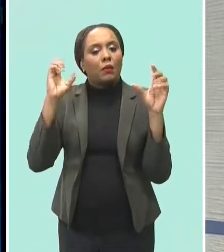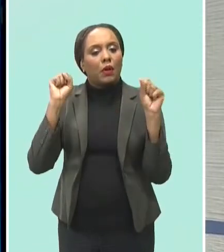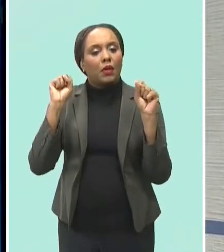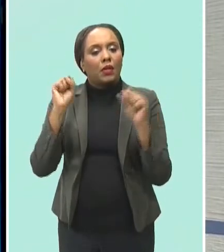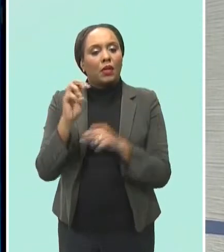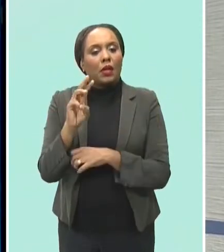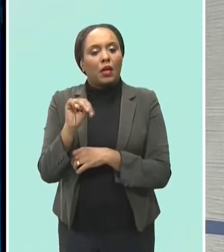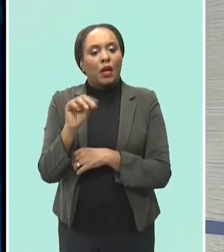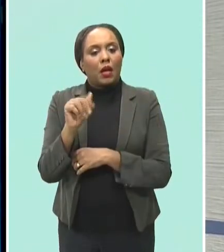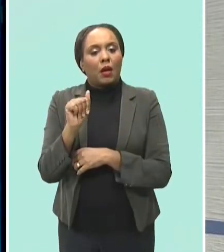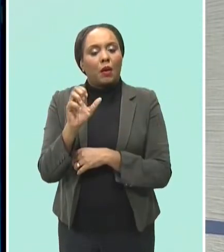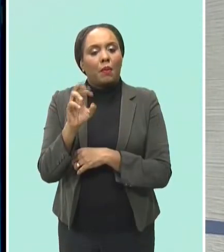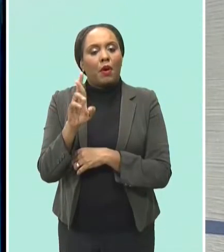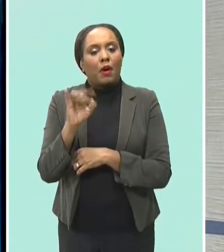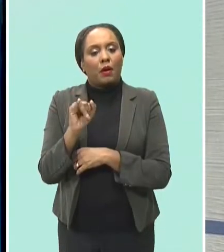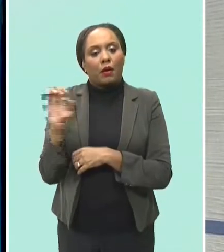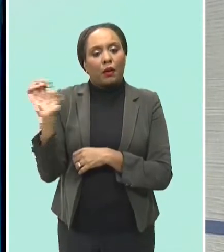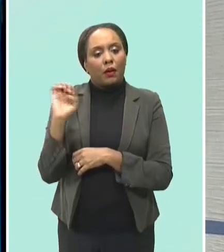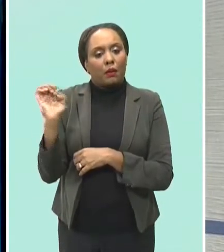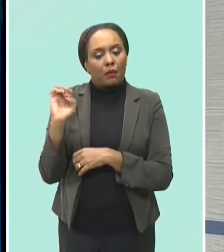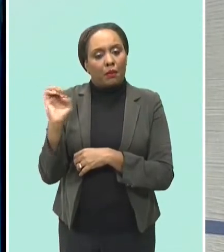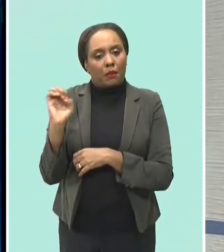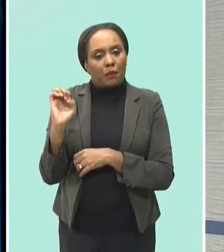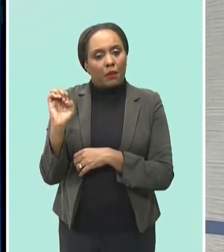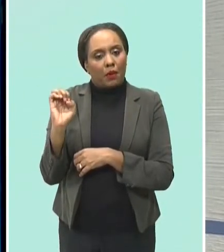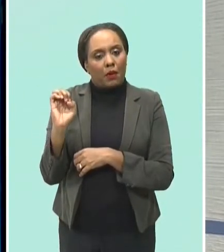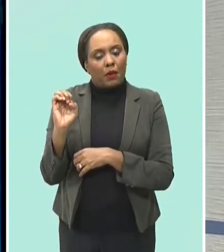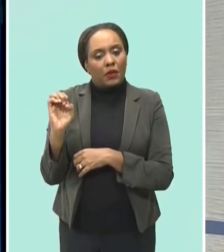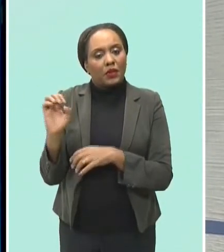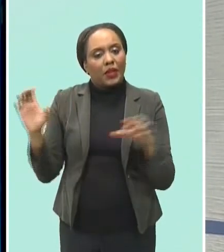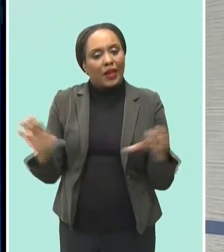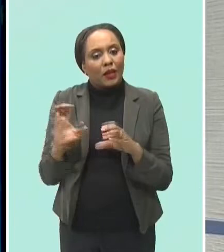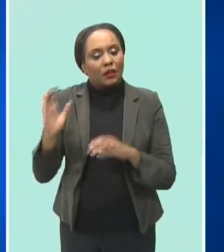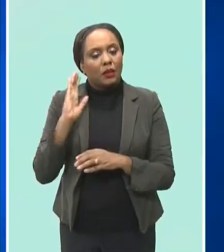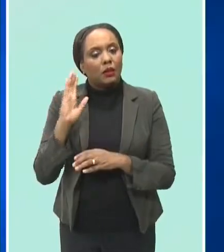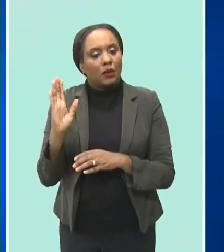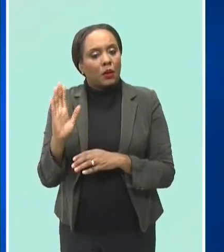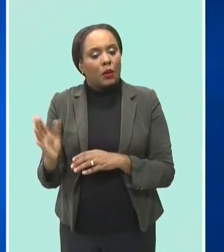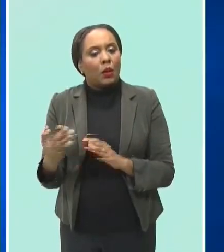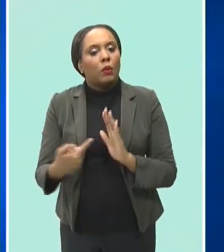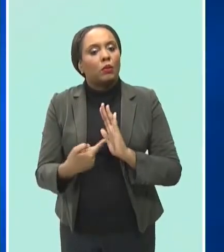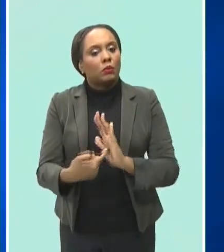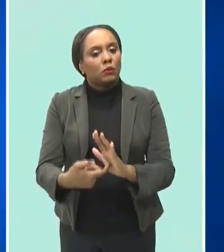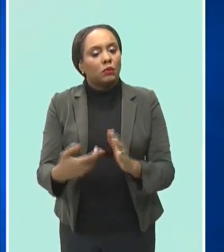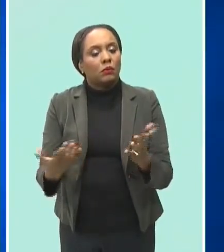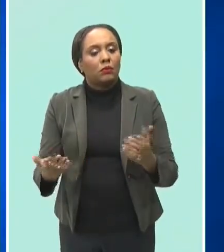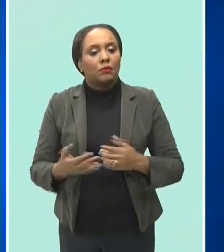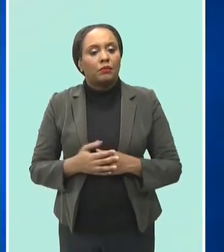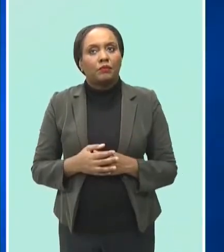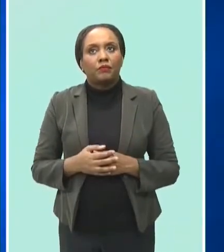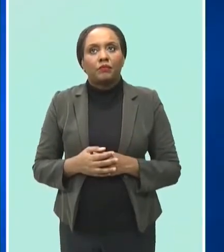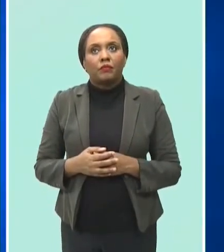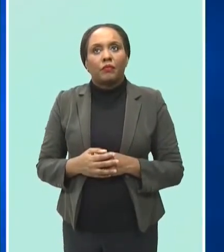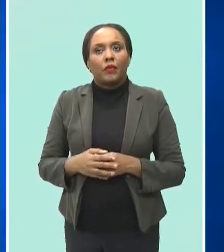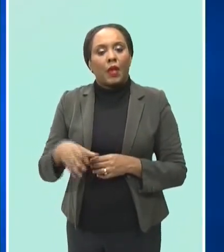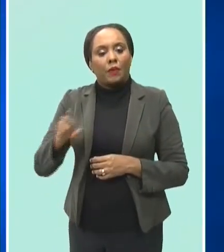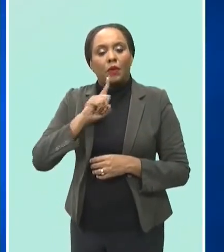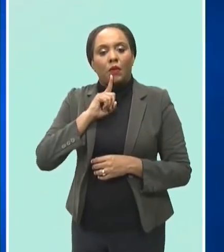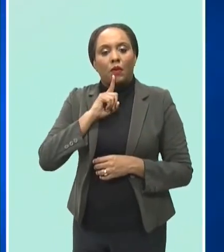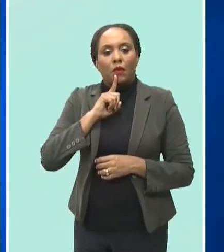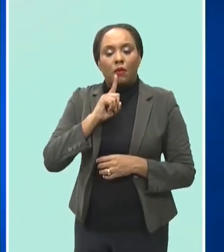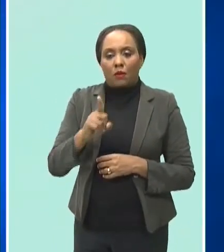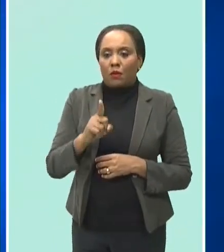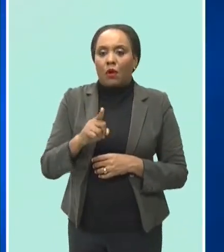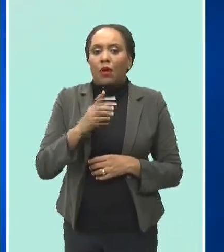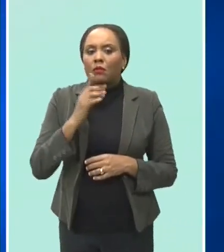Macri's economic emergency measures, that is, will have. The Argentine government was forced to take drastic measures after an already